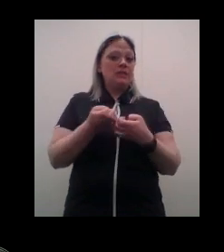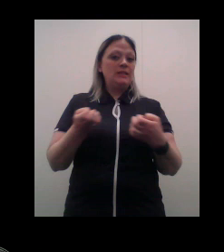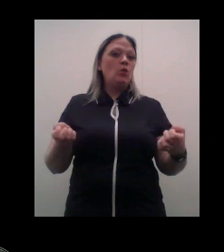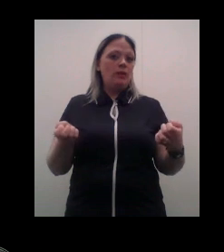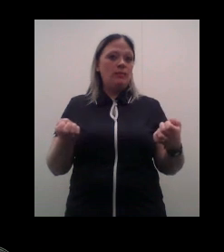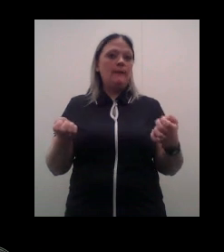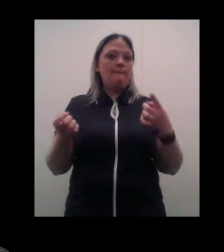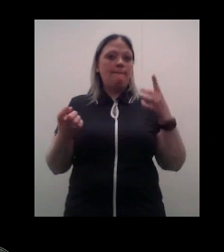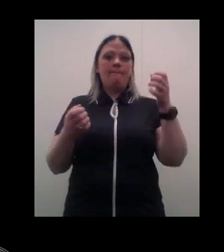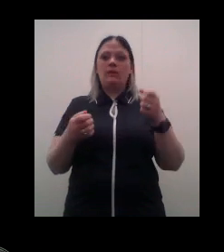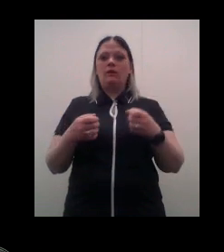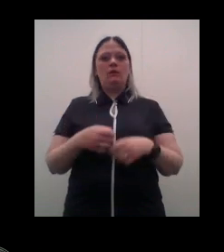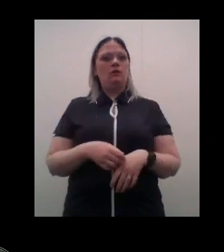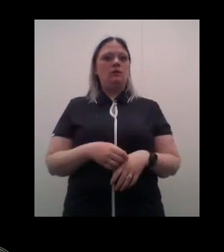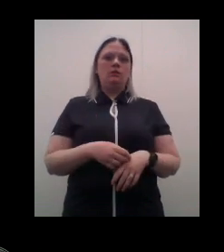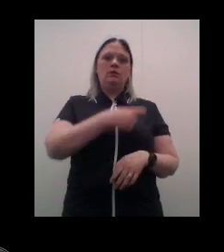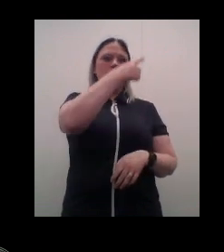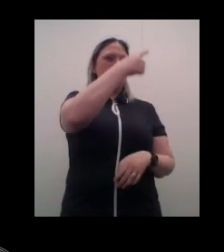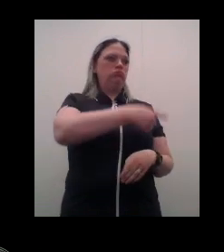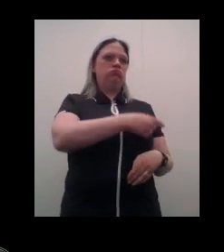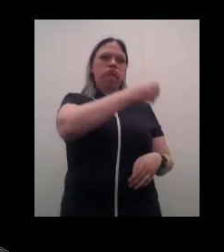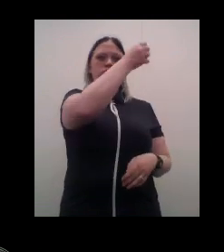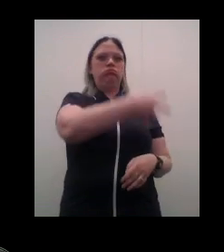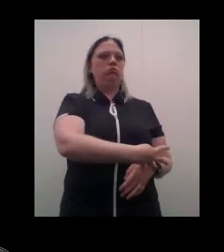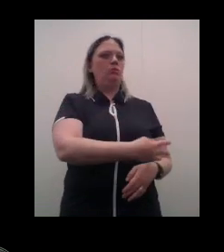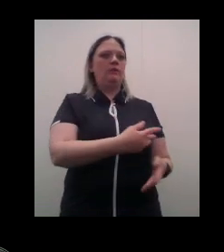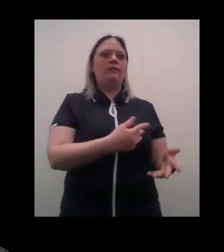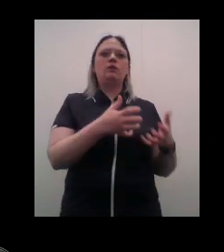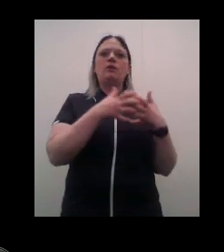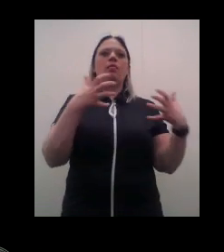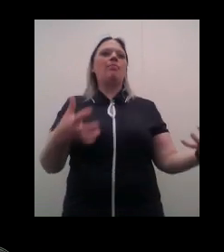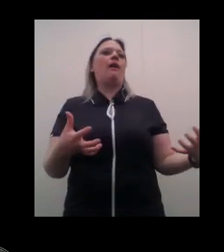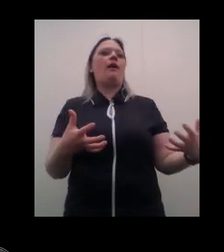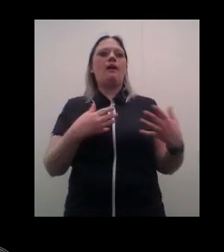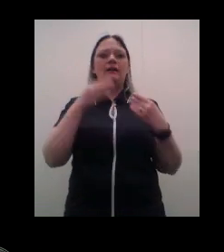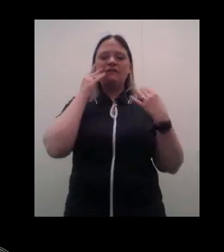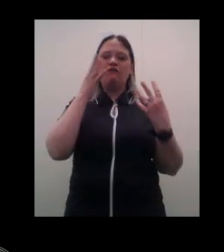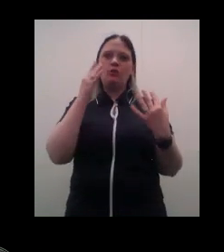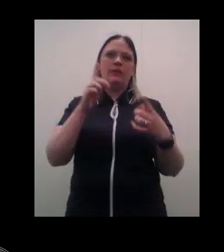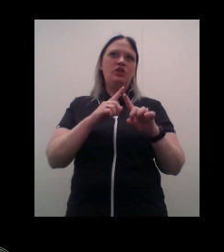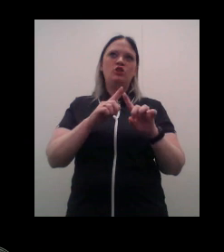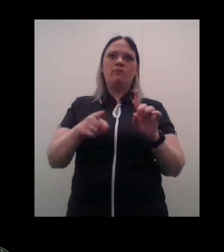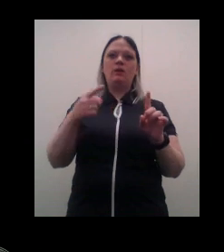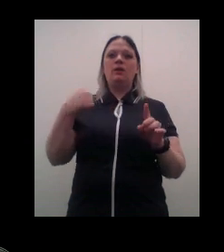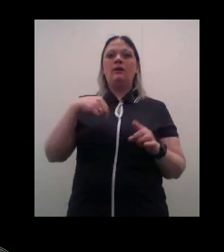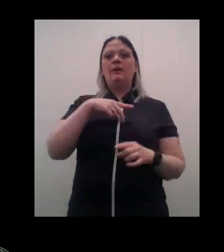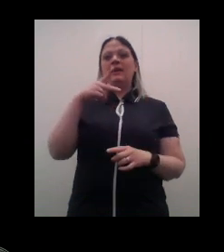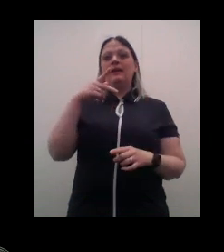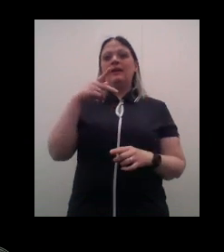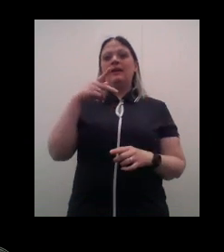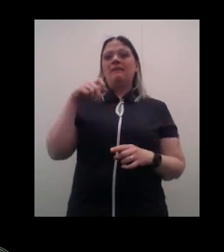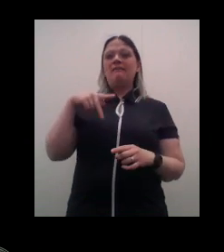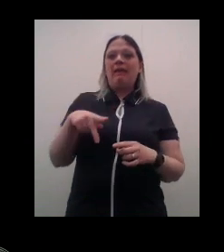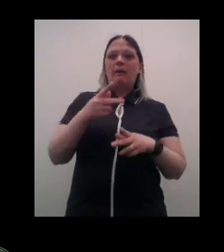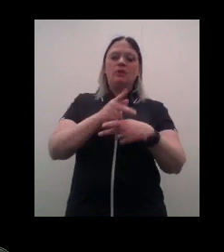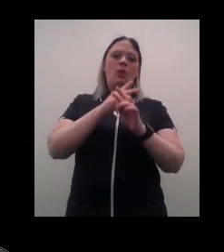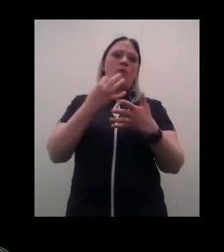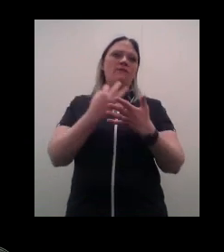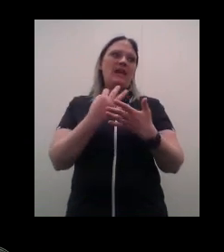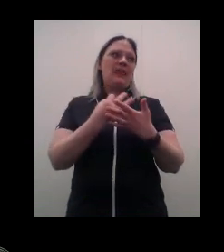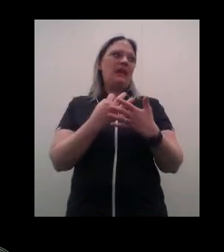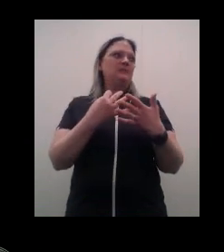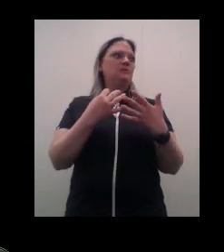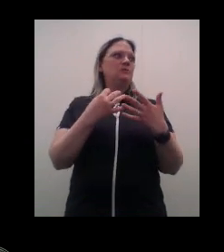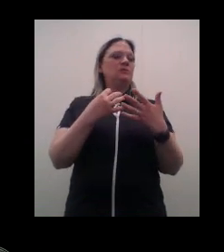So there's a whole bunch of information on the screen. I'm not going to talk too much about it, but we have gap financing loan programs to assist